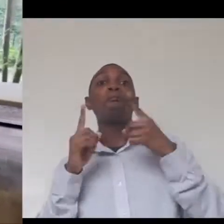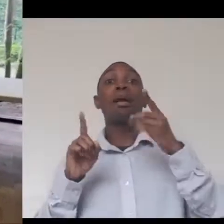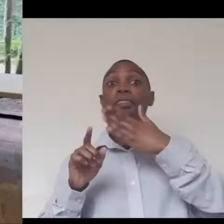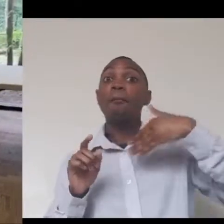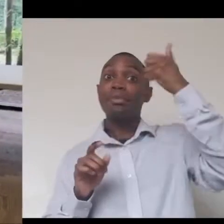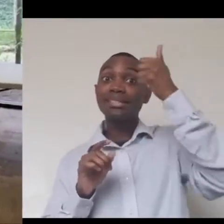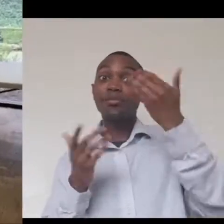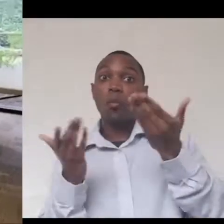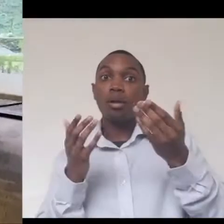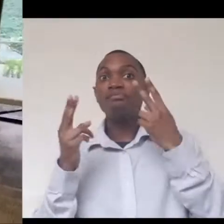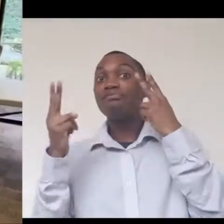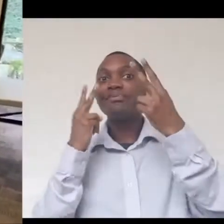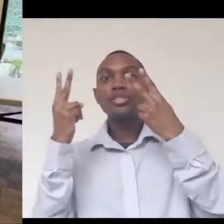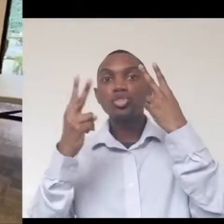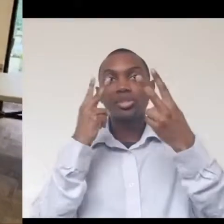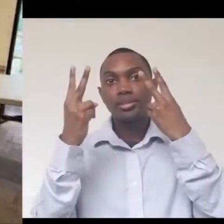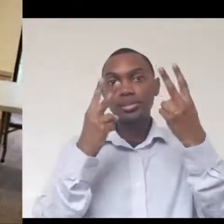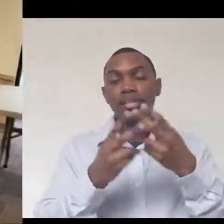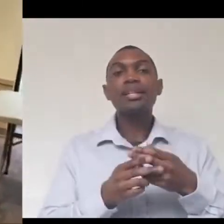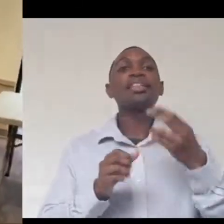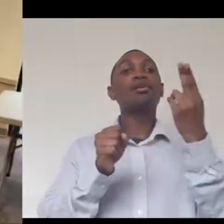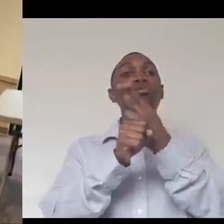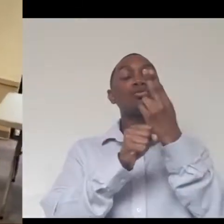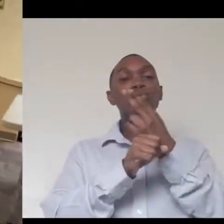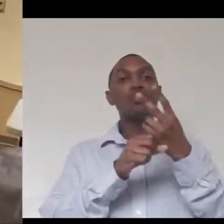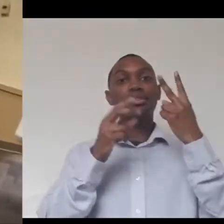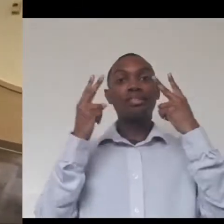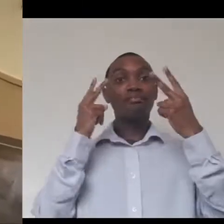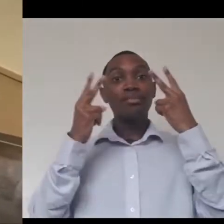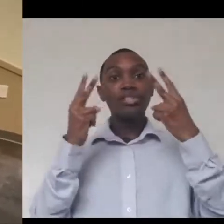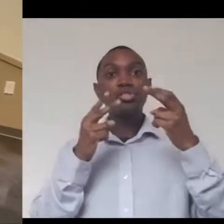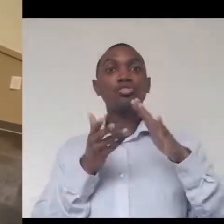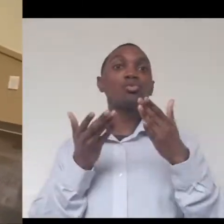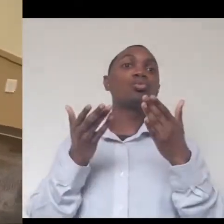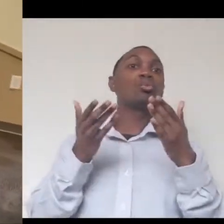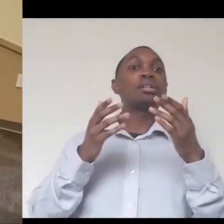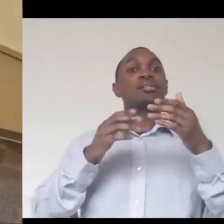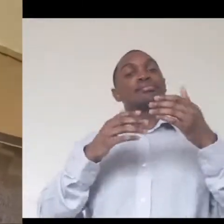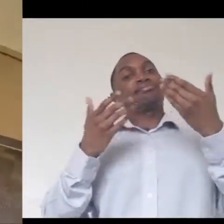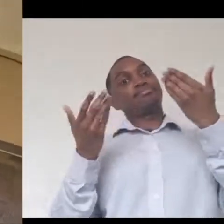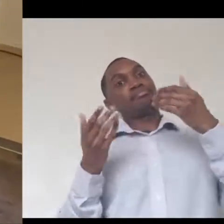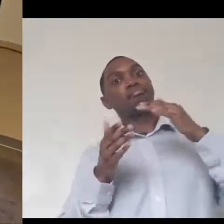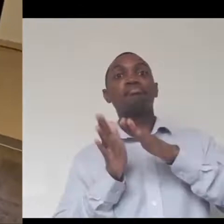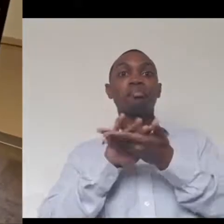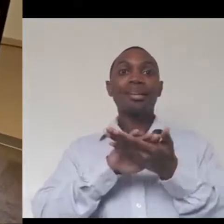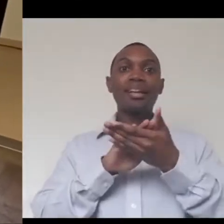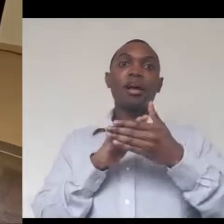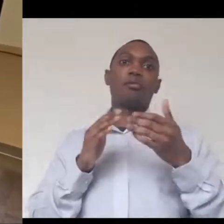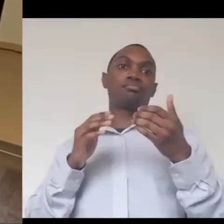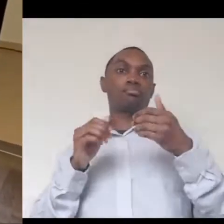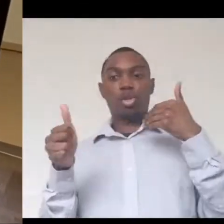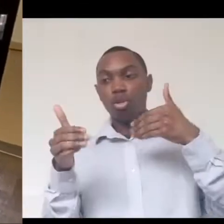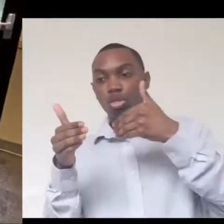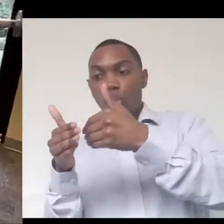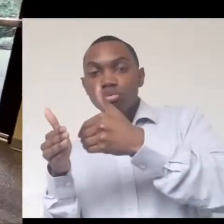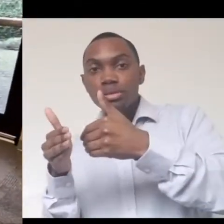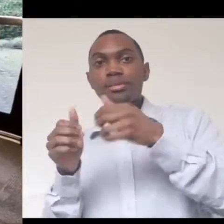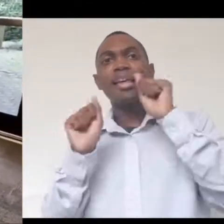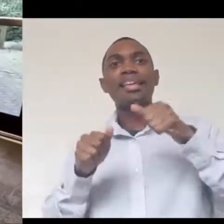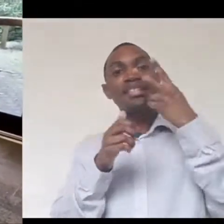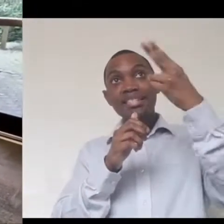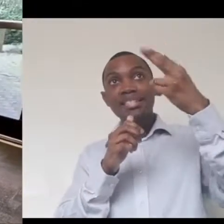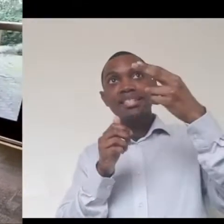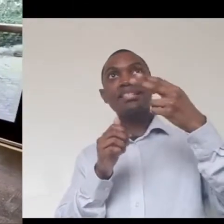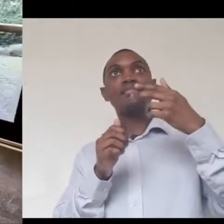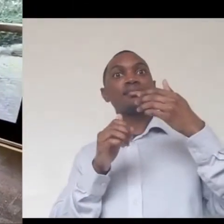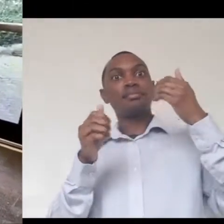going to use that eyesight, like I said, to get as close as they can to the prey. So they can see for up to 3 miles. They like being really high because that increases